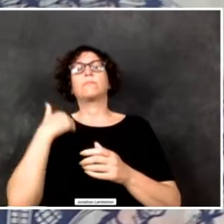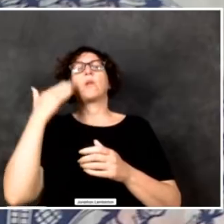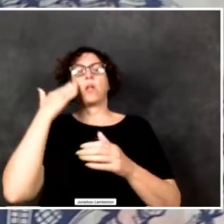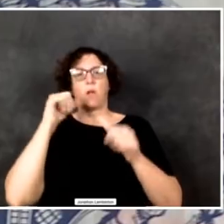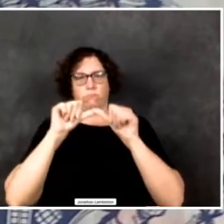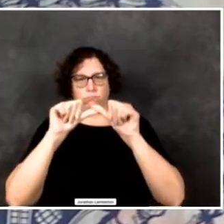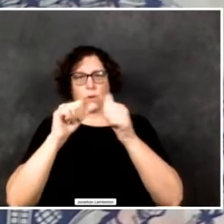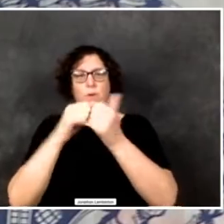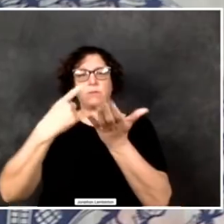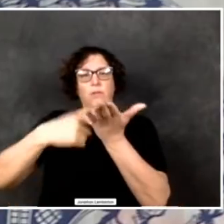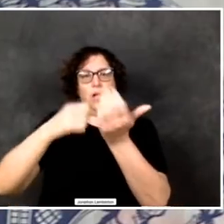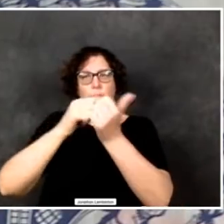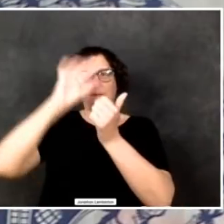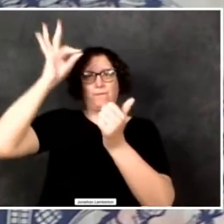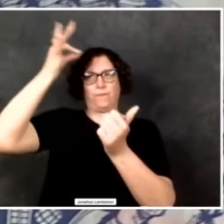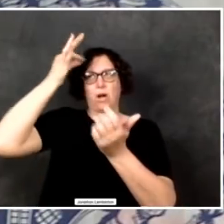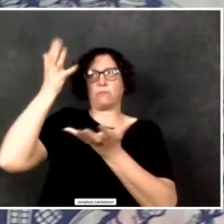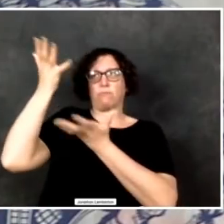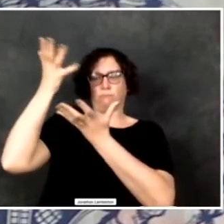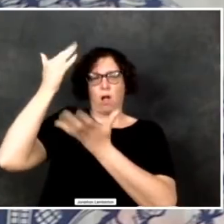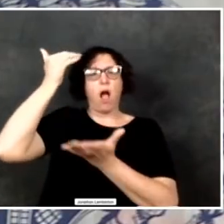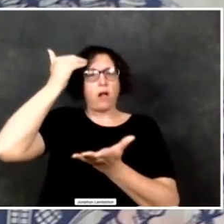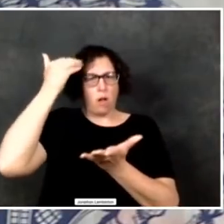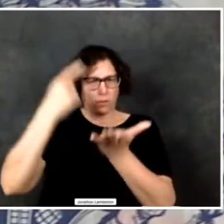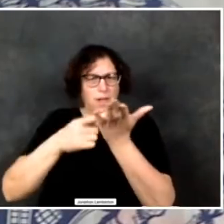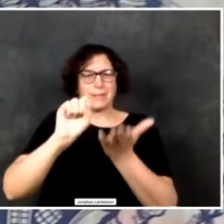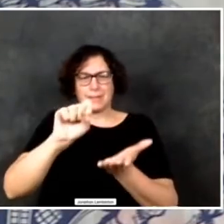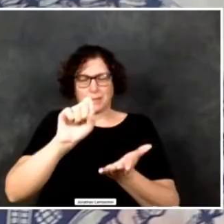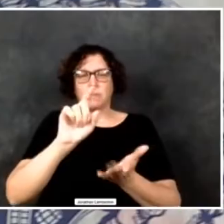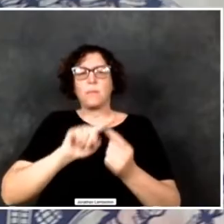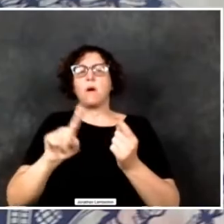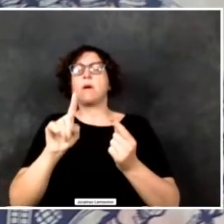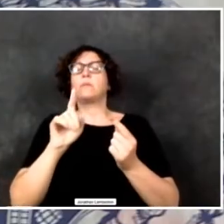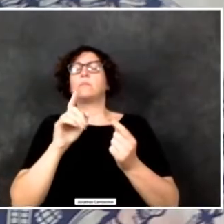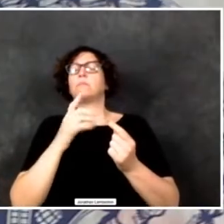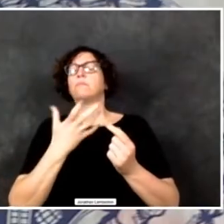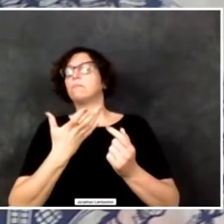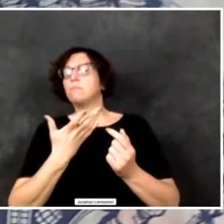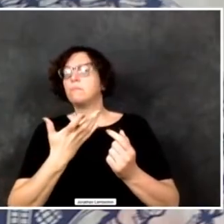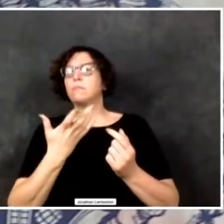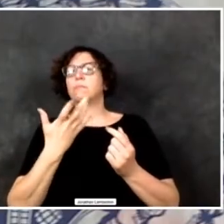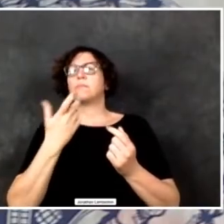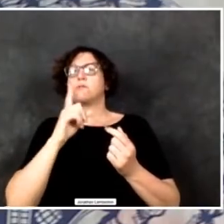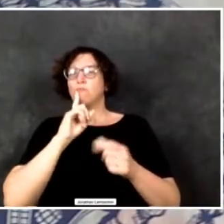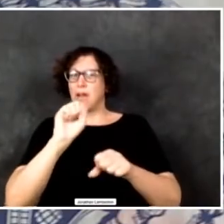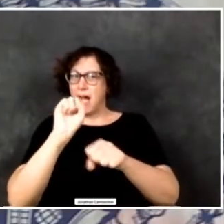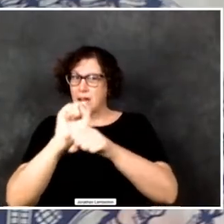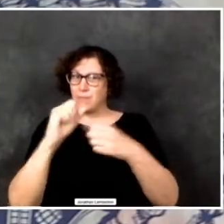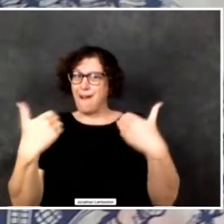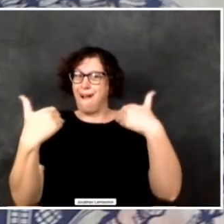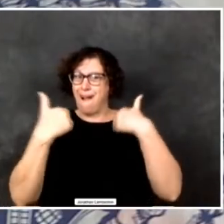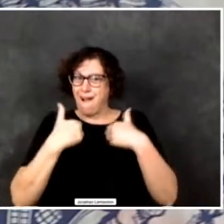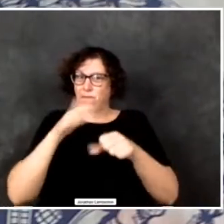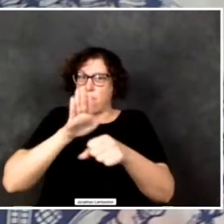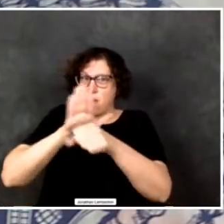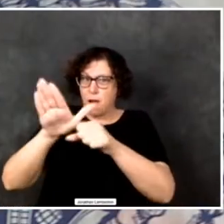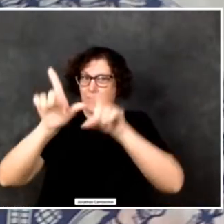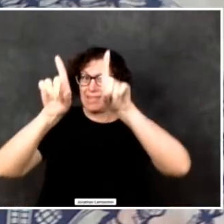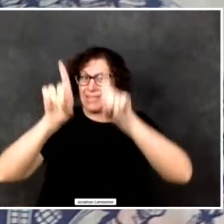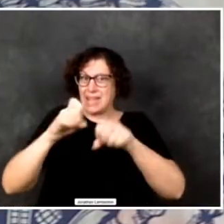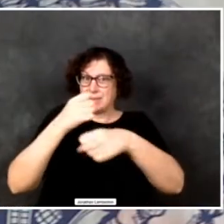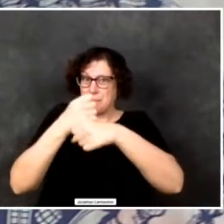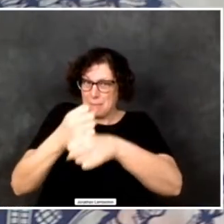tests, though, in place, additional tests, the way you've described, to actually begin testing in a more expanded fashion to these